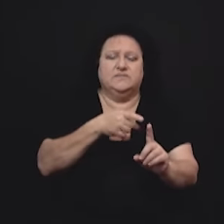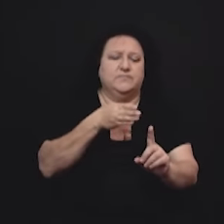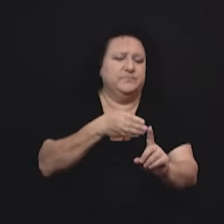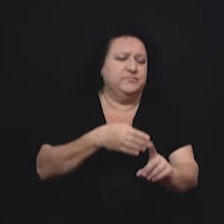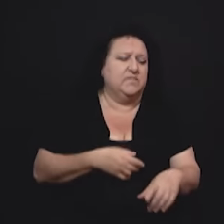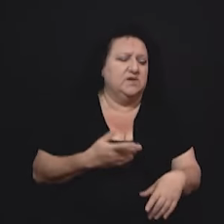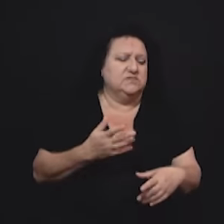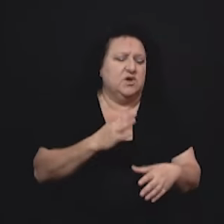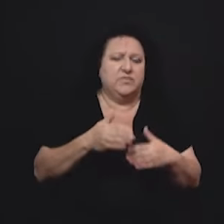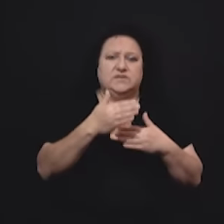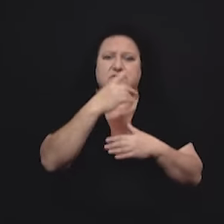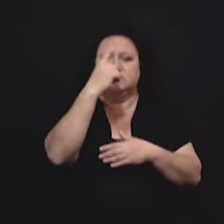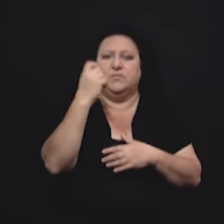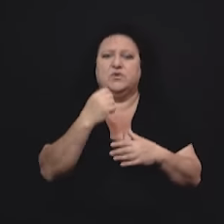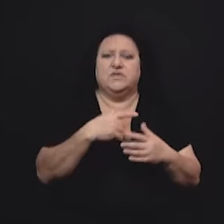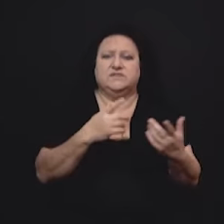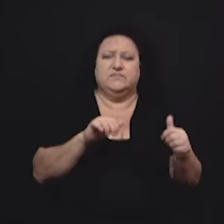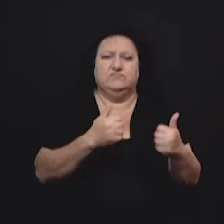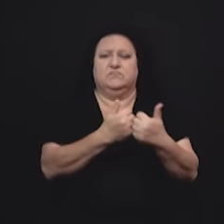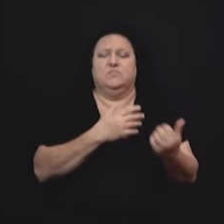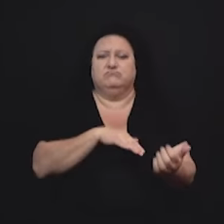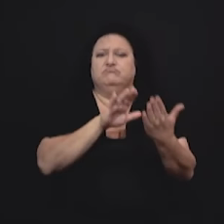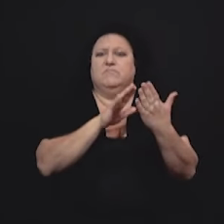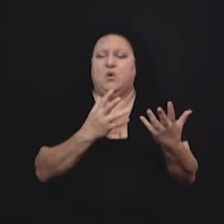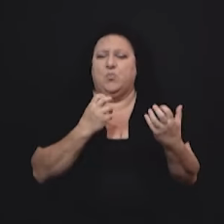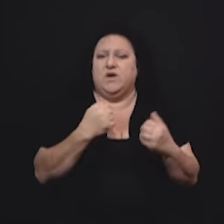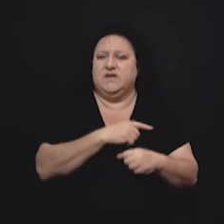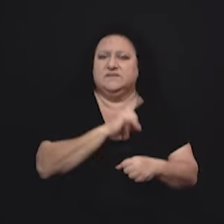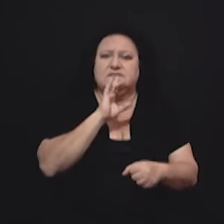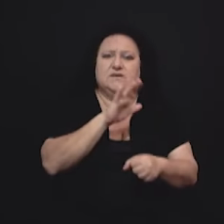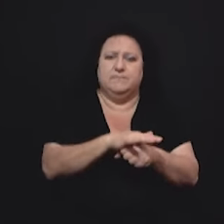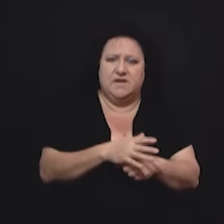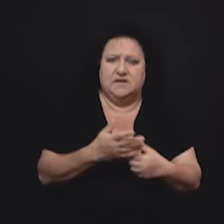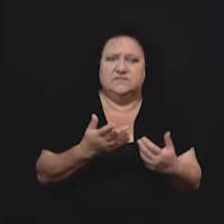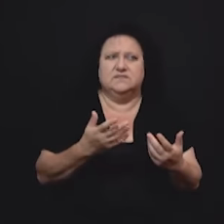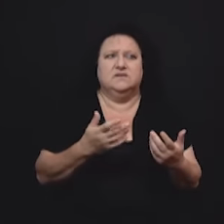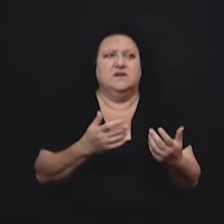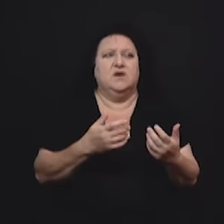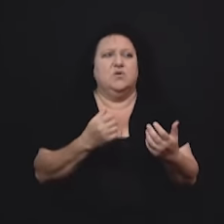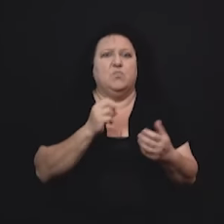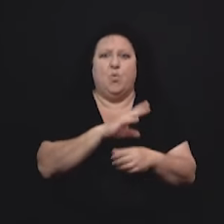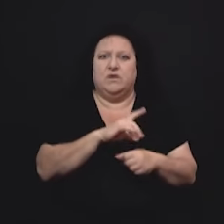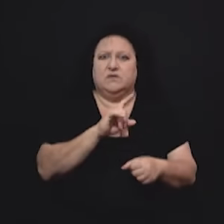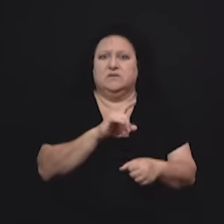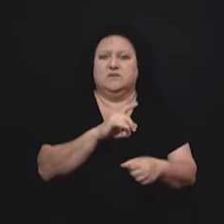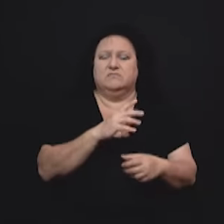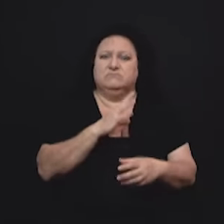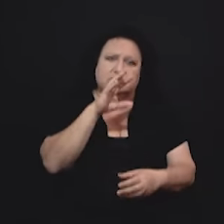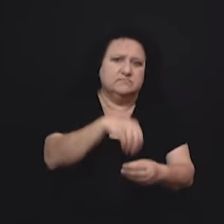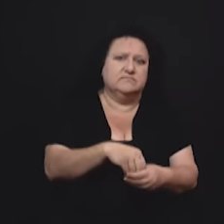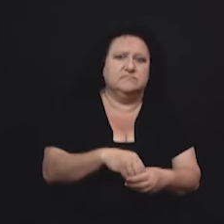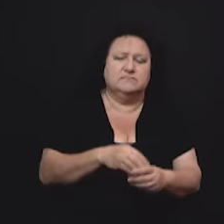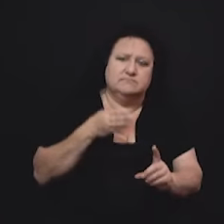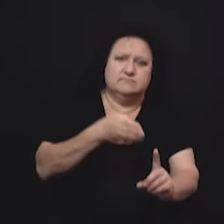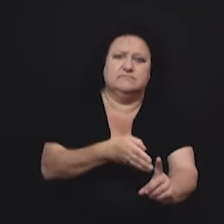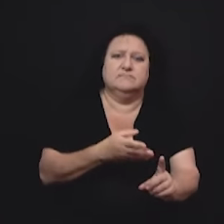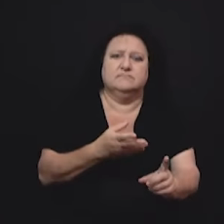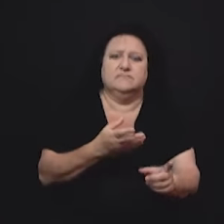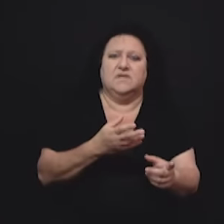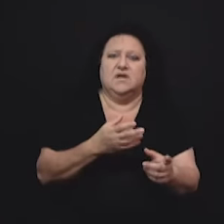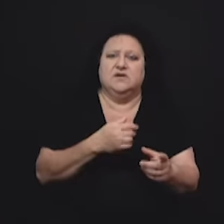close. I want us to recommit or commit anew to seek God's word. Can you do that?